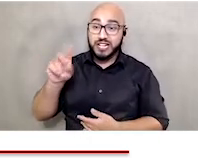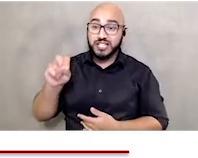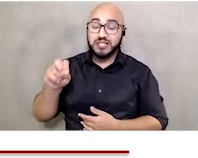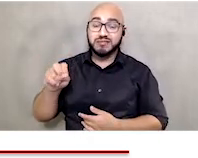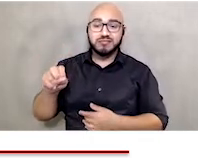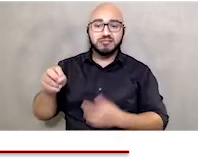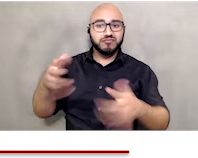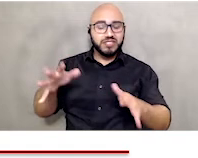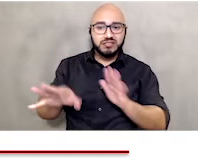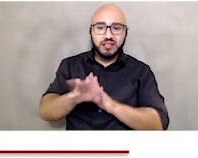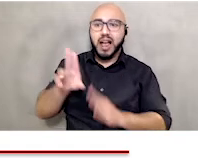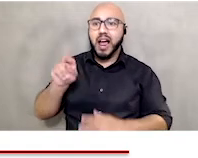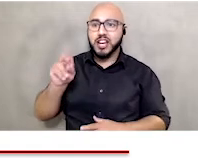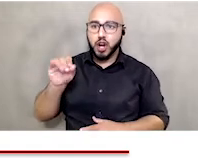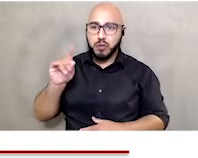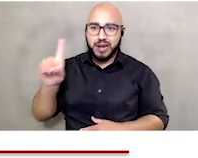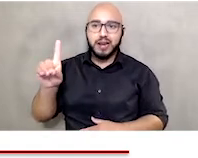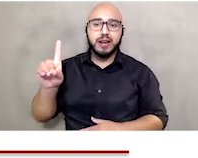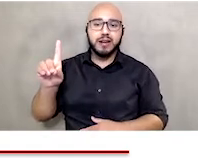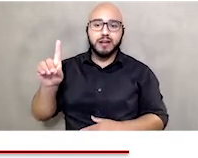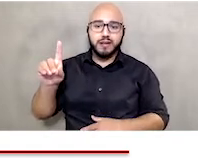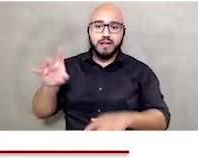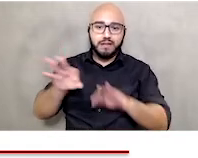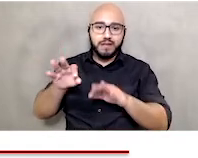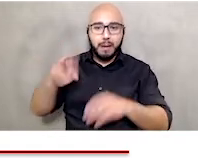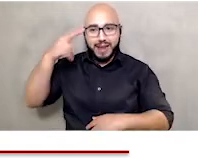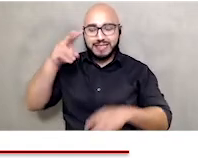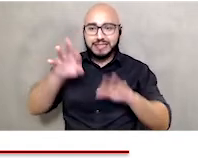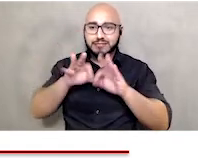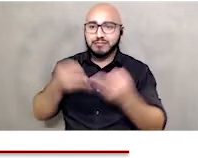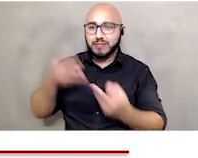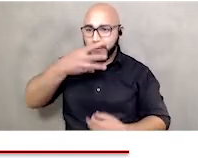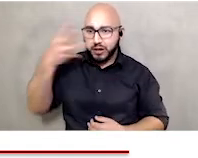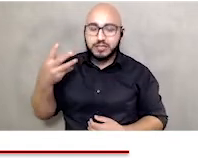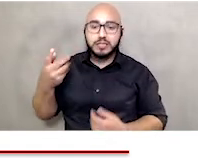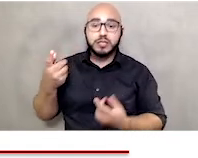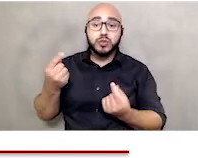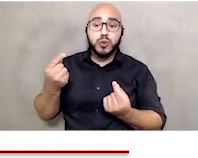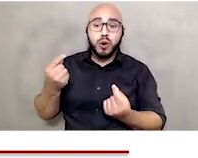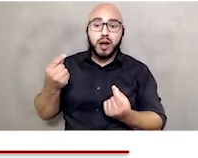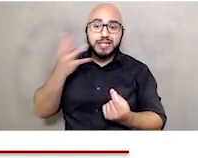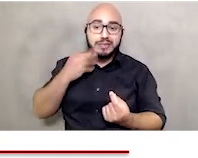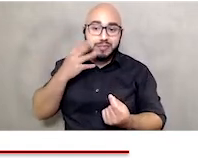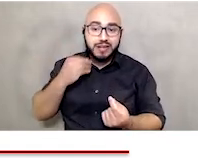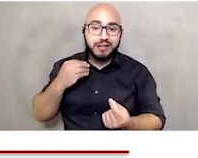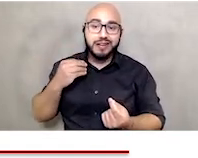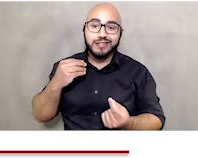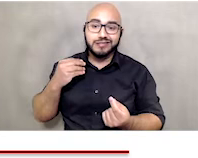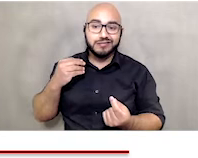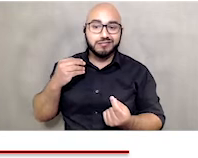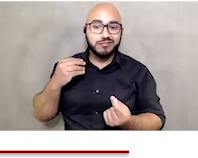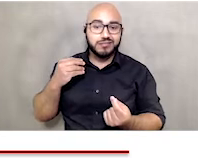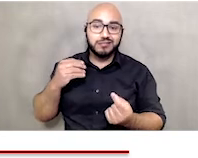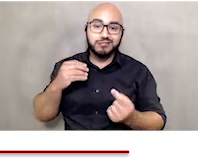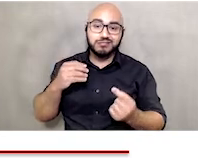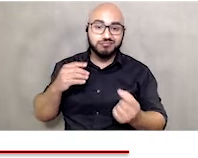to exploitation and are at increased risk to experience traumatic experiences that